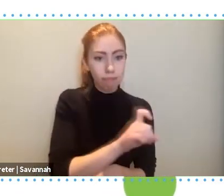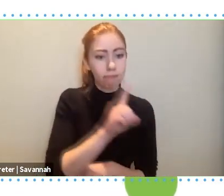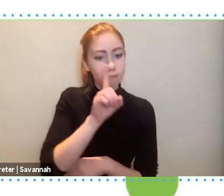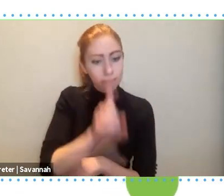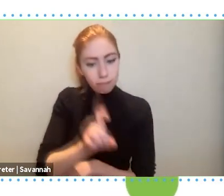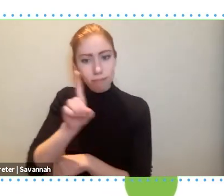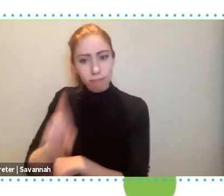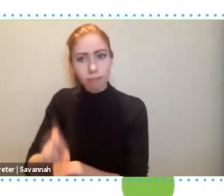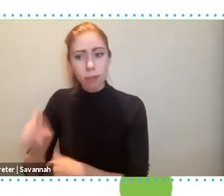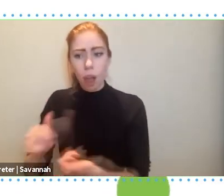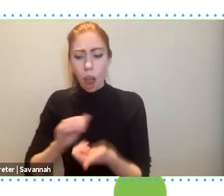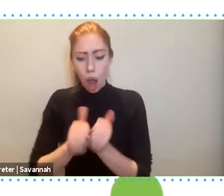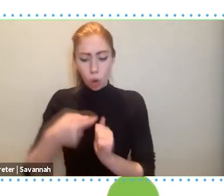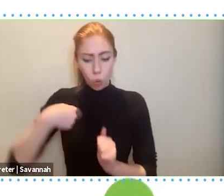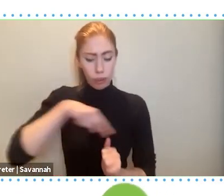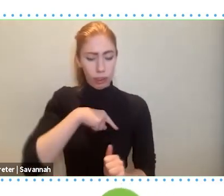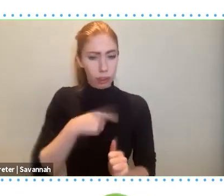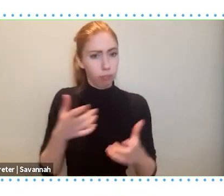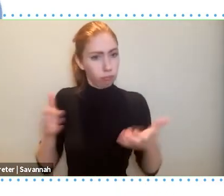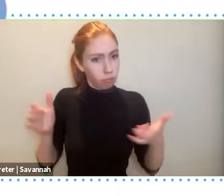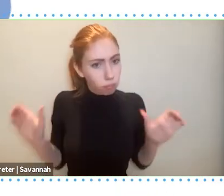right?